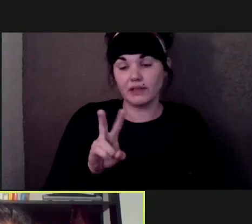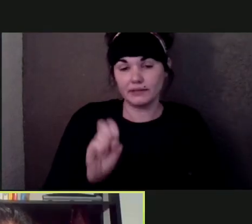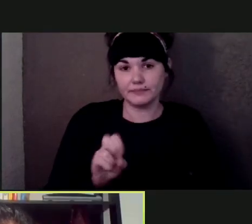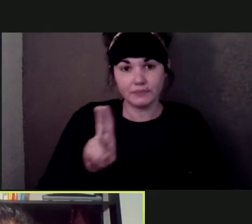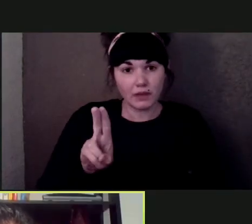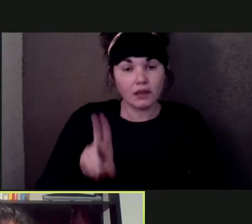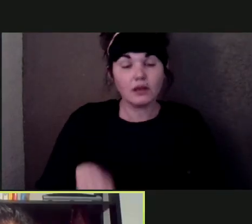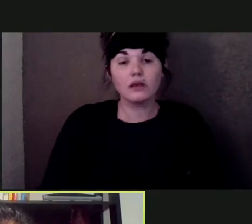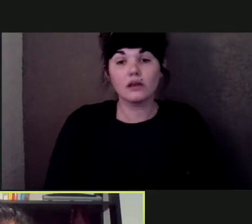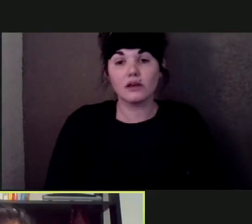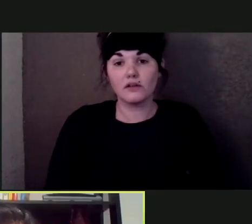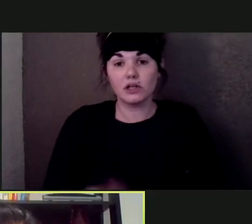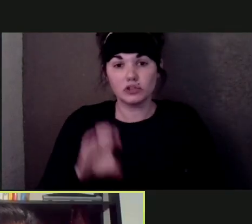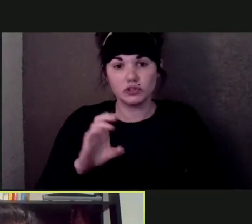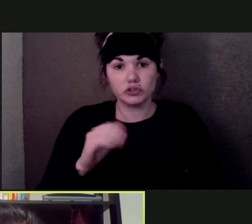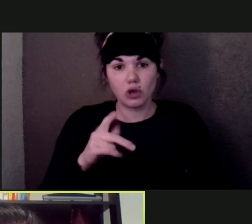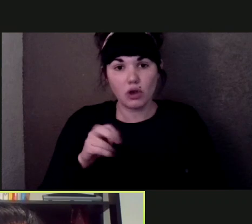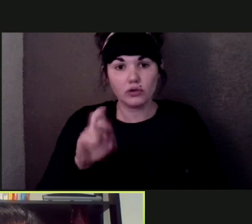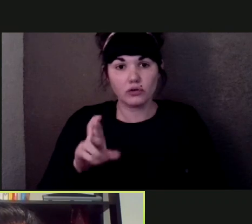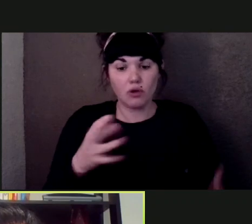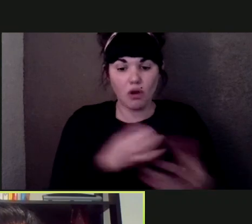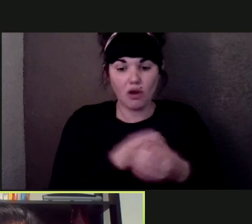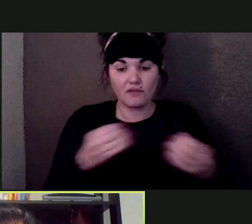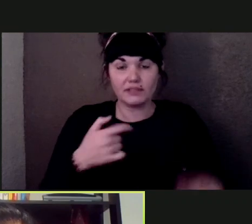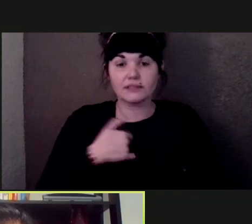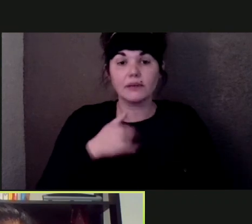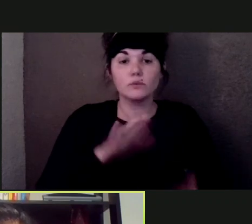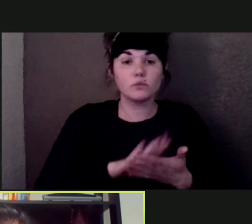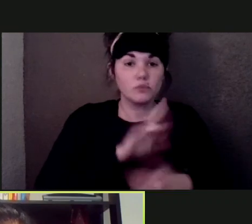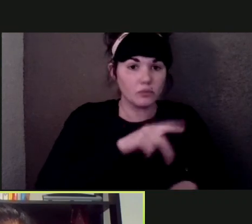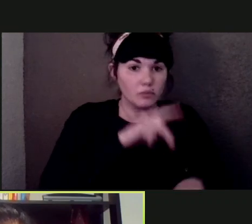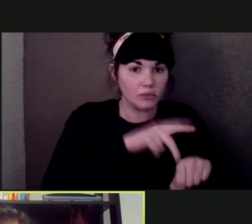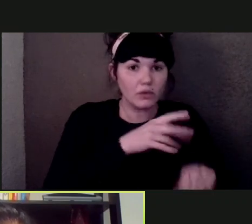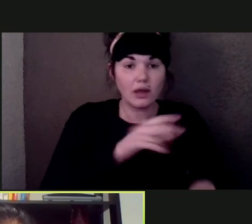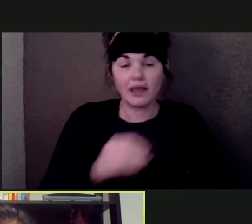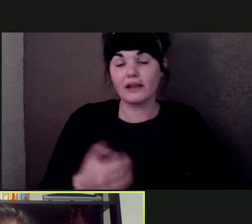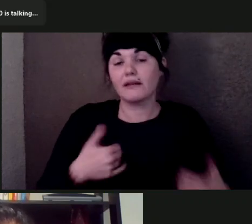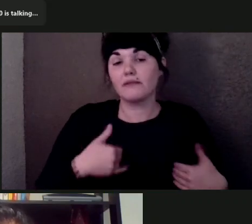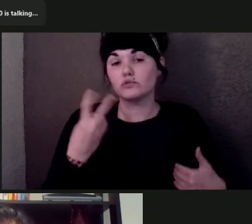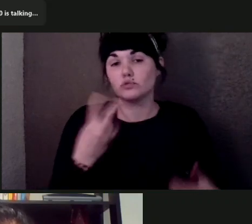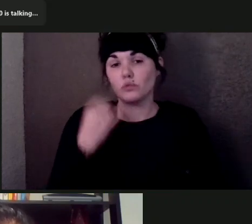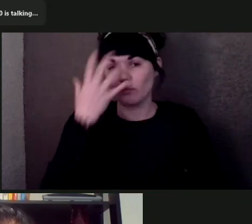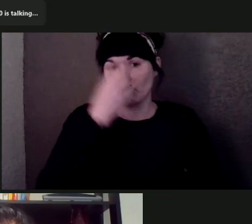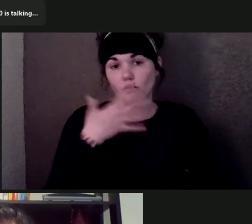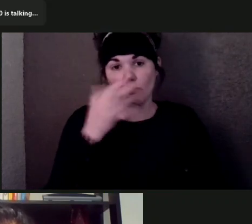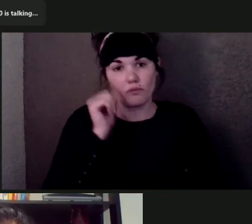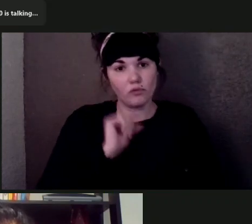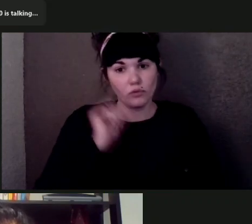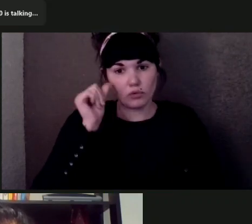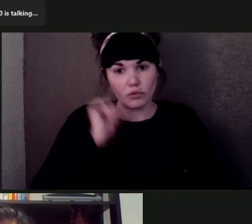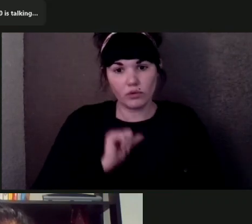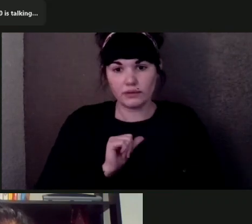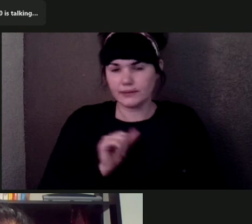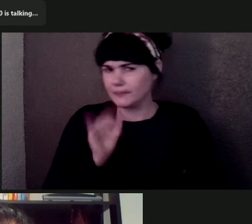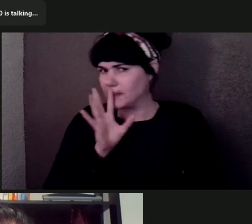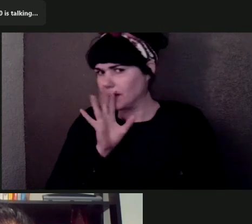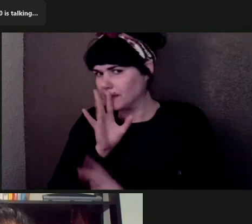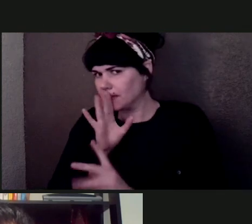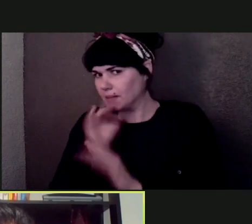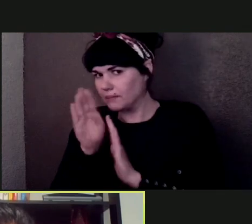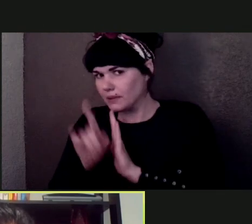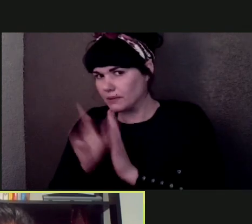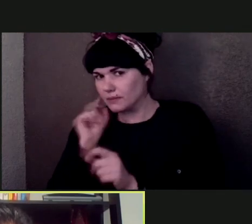teacher, school principal, and mother of two beautiful girls. Um, some of you may know that this is a